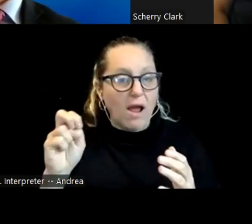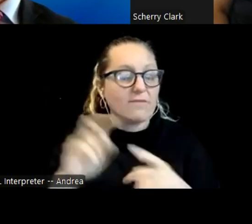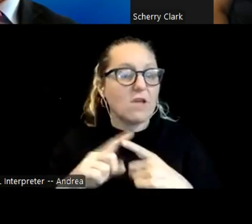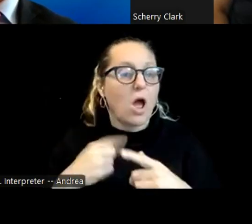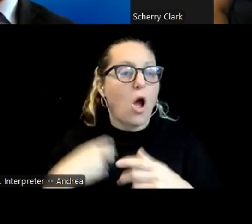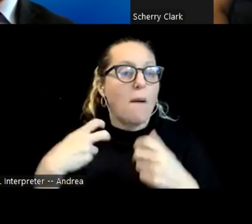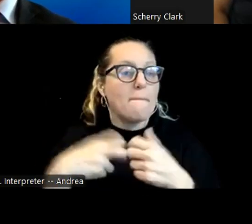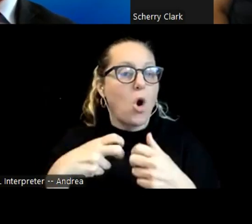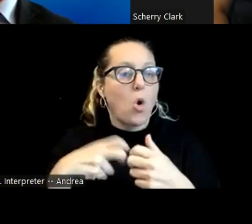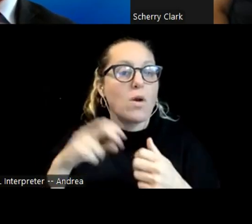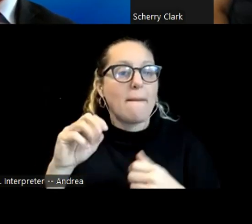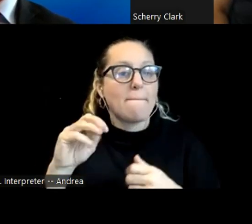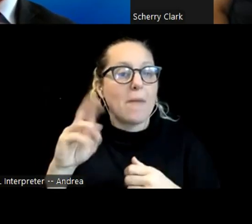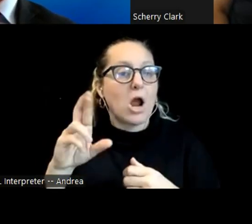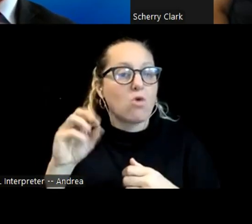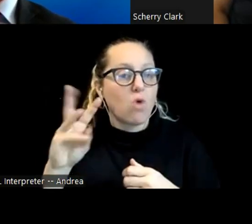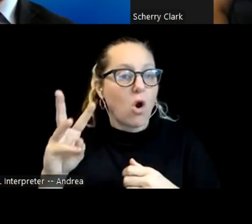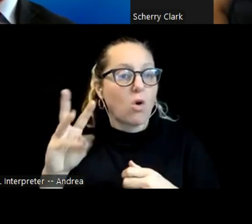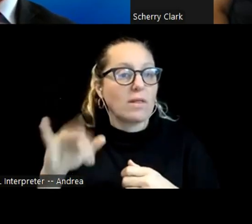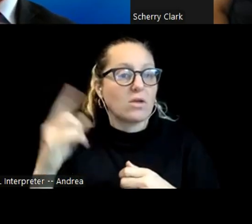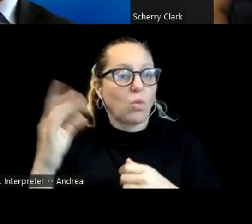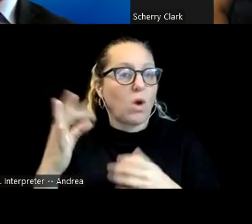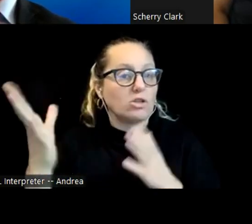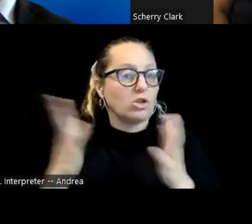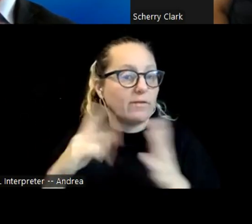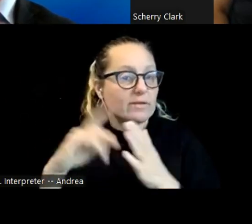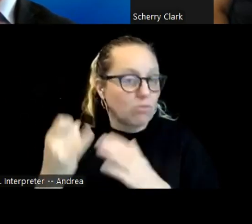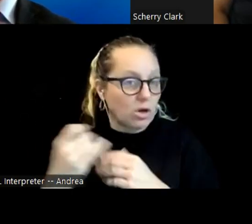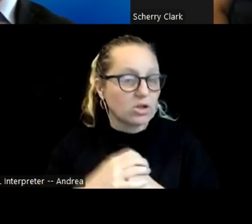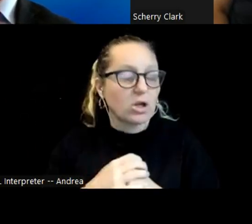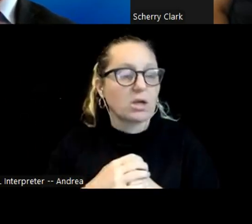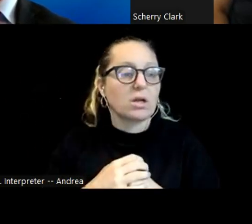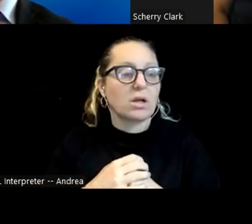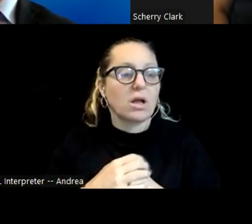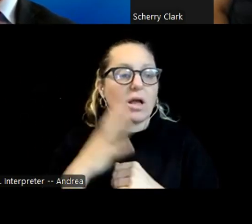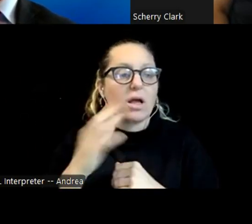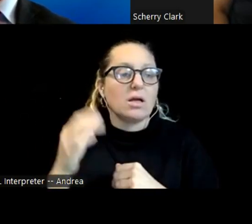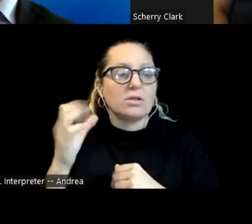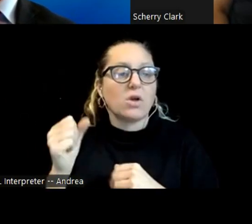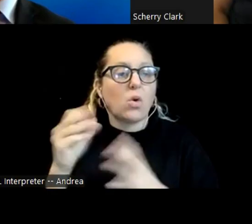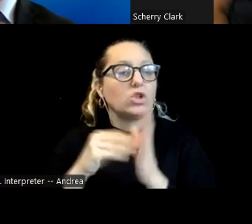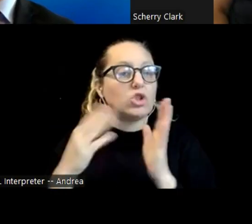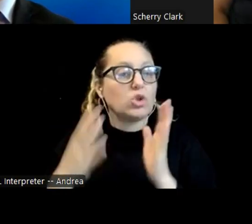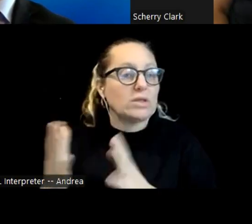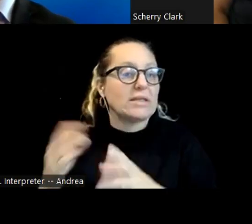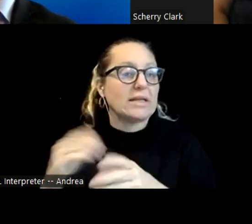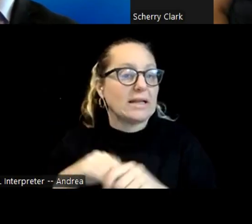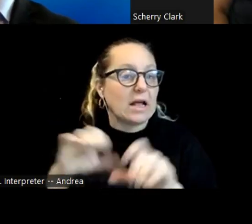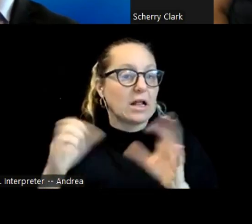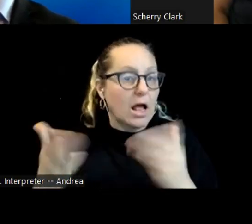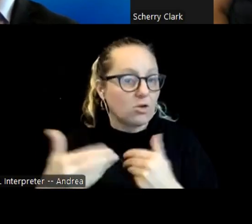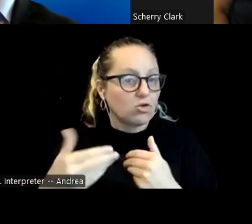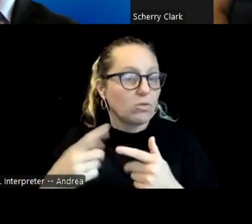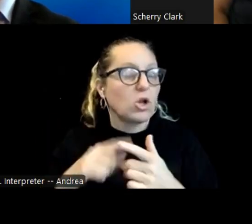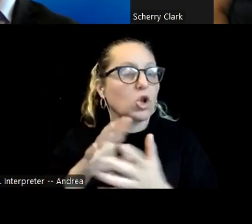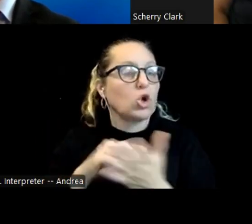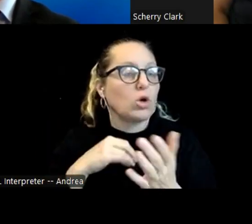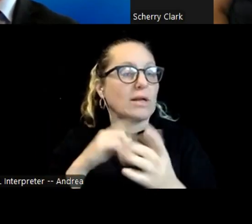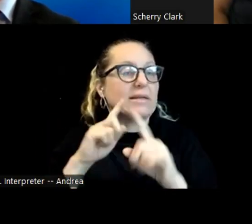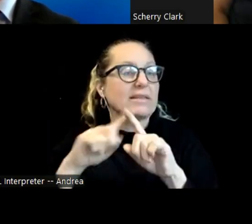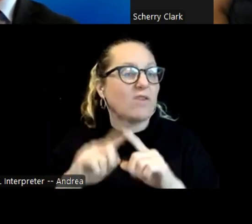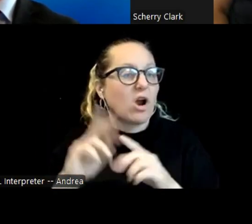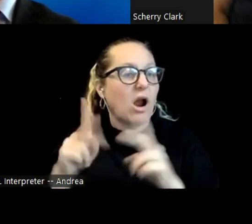marrow is one of our service projects. And so students within the classroom are learning these kinds of